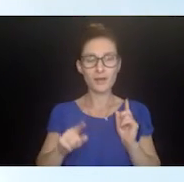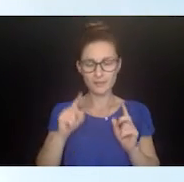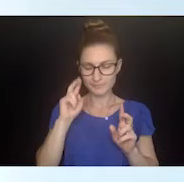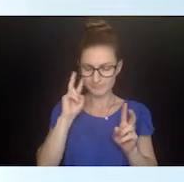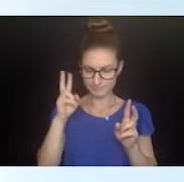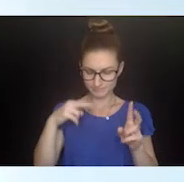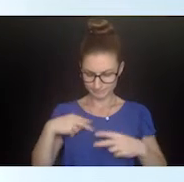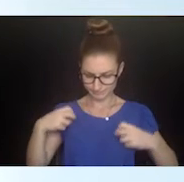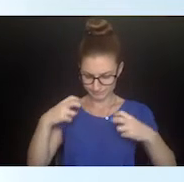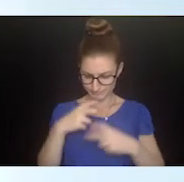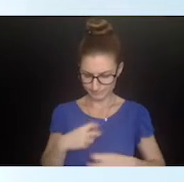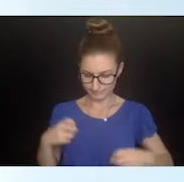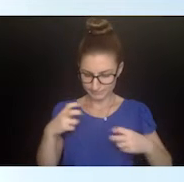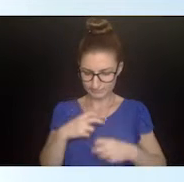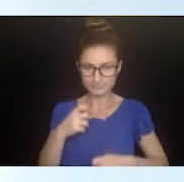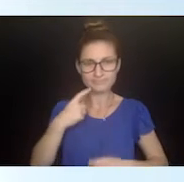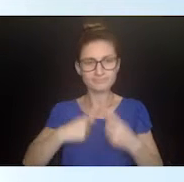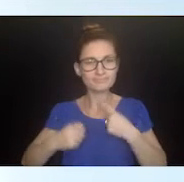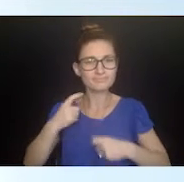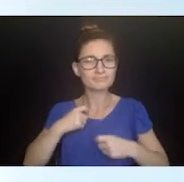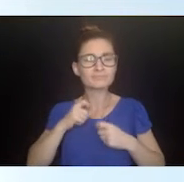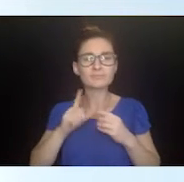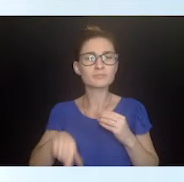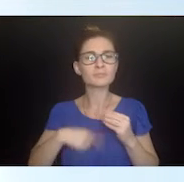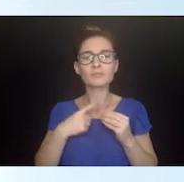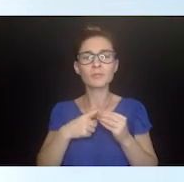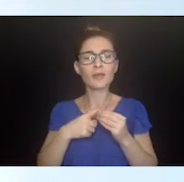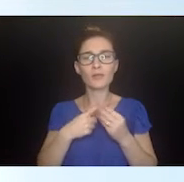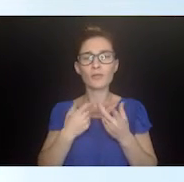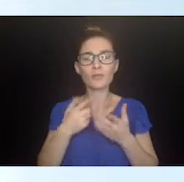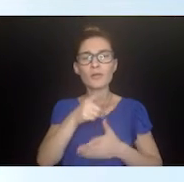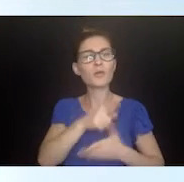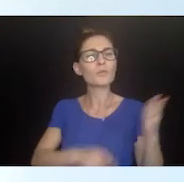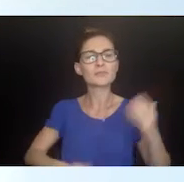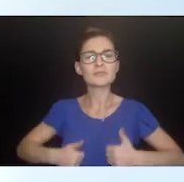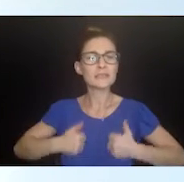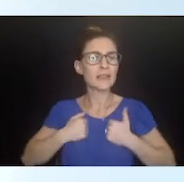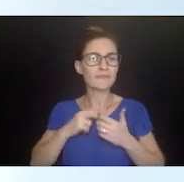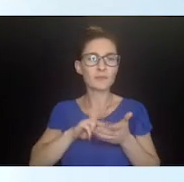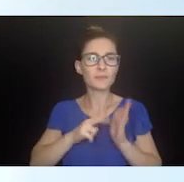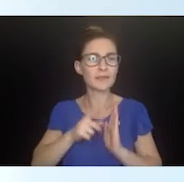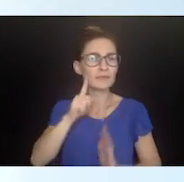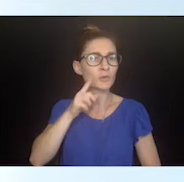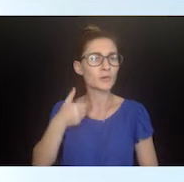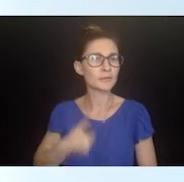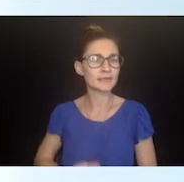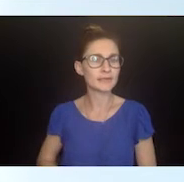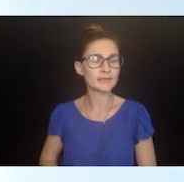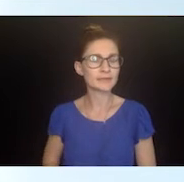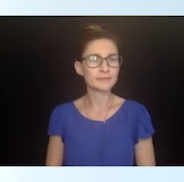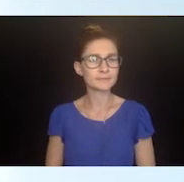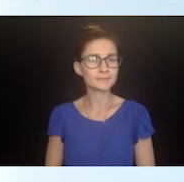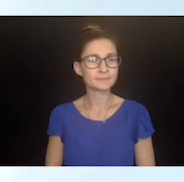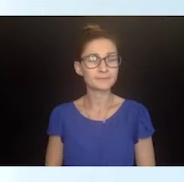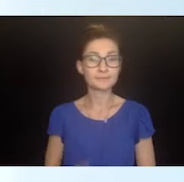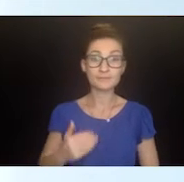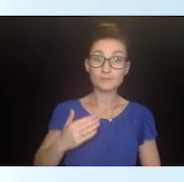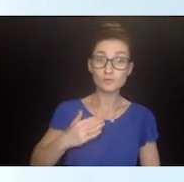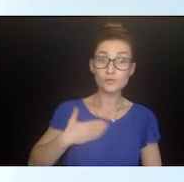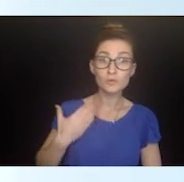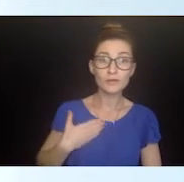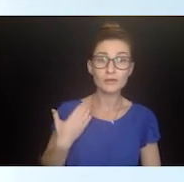different questions about what life meant to me and what joy and